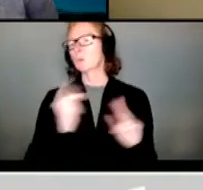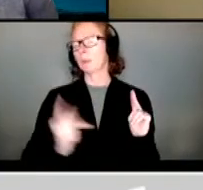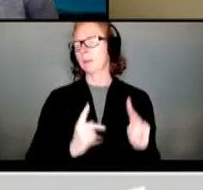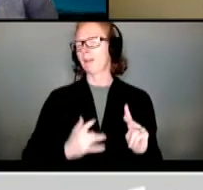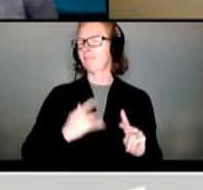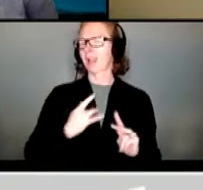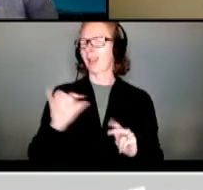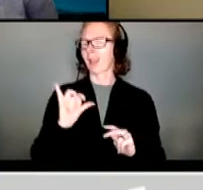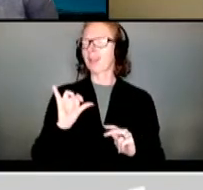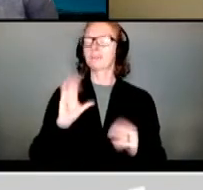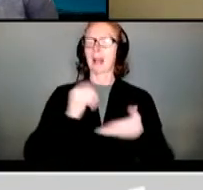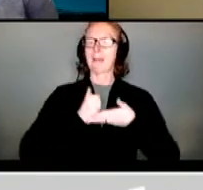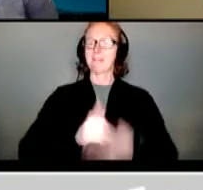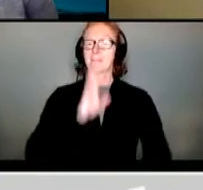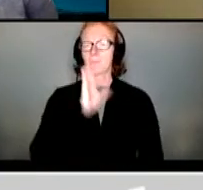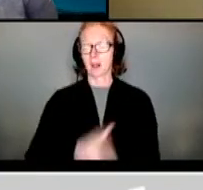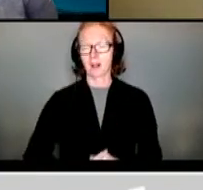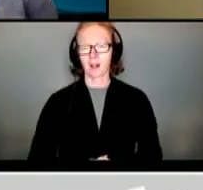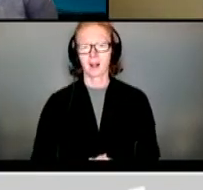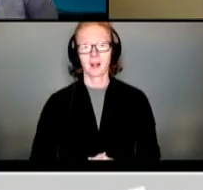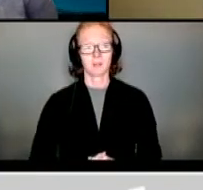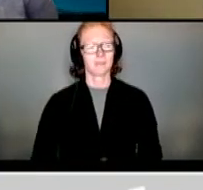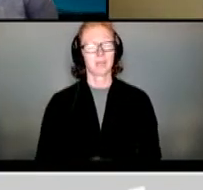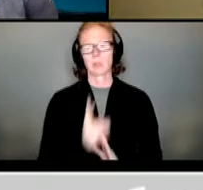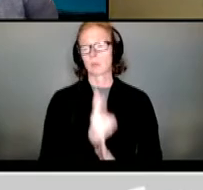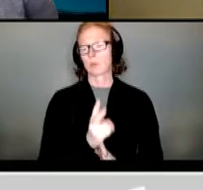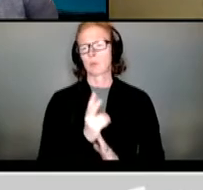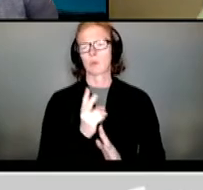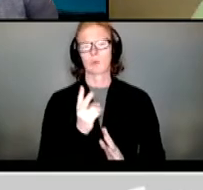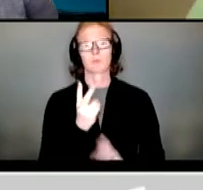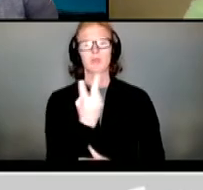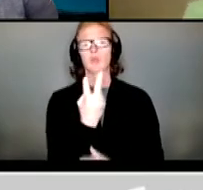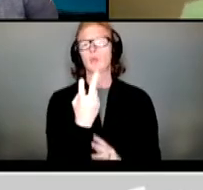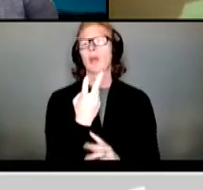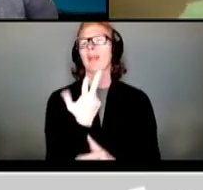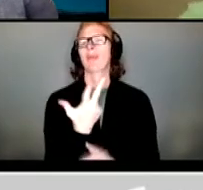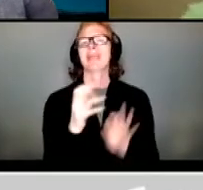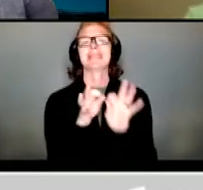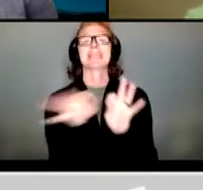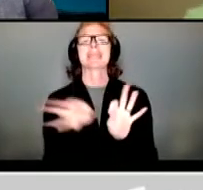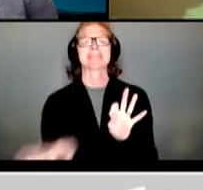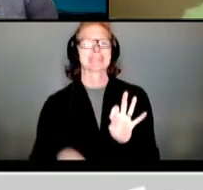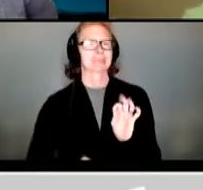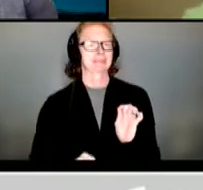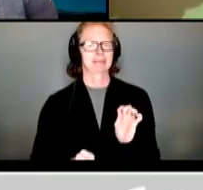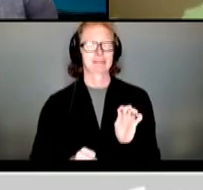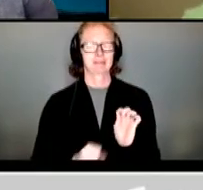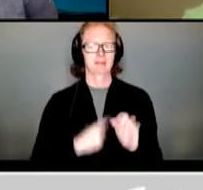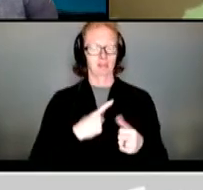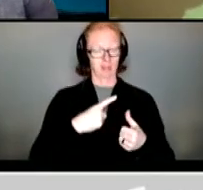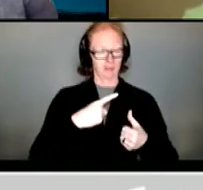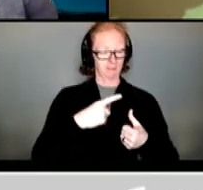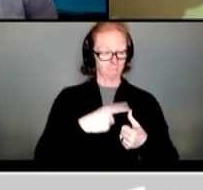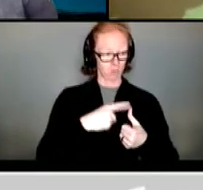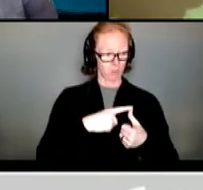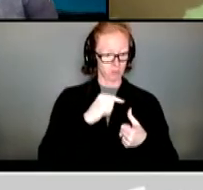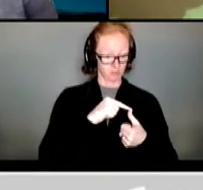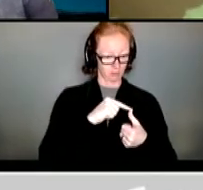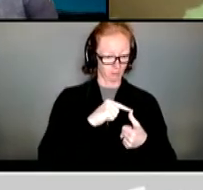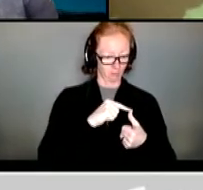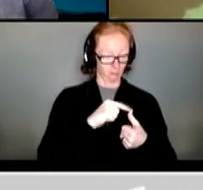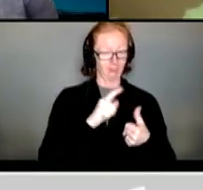helpful to just give maybe a two or three sentences about what's been a priority for you and what's gonna